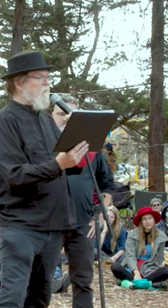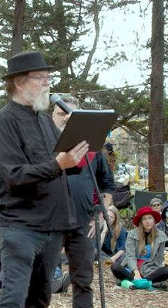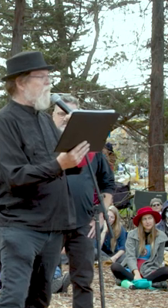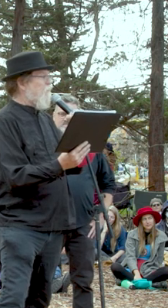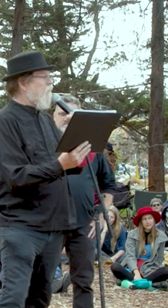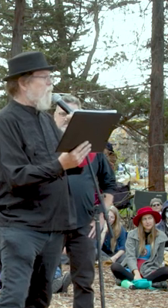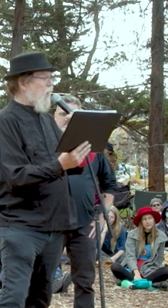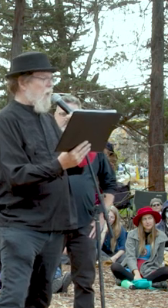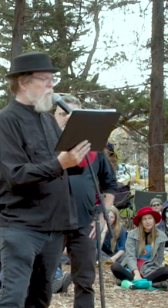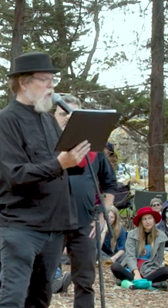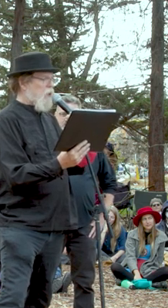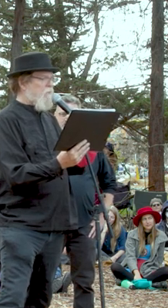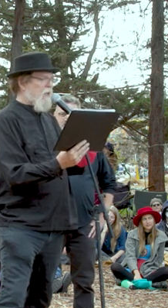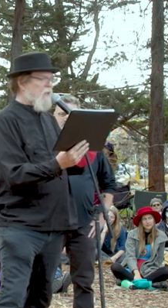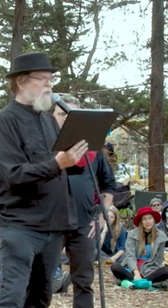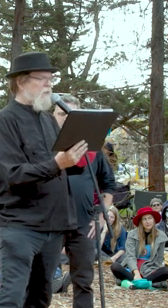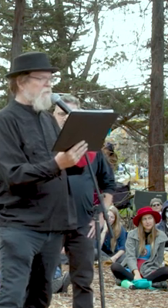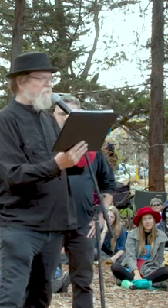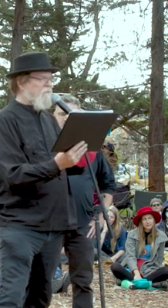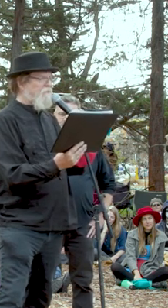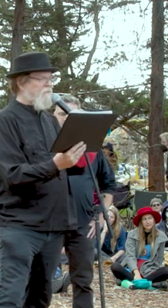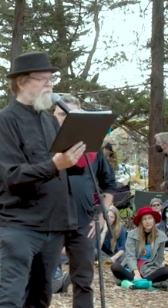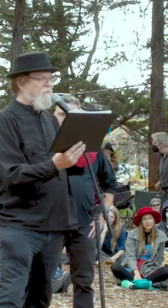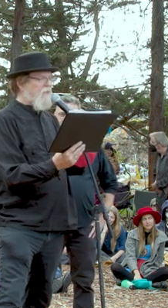Moonsong. Mr. Pickles.